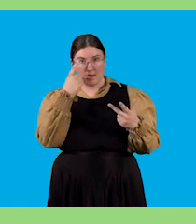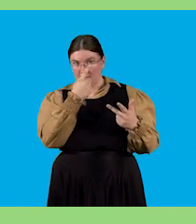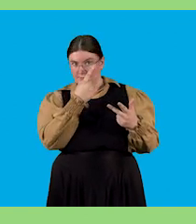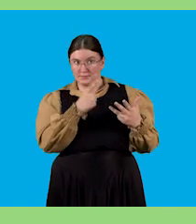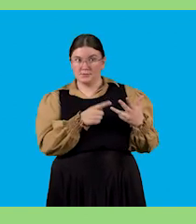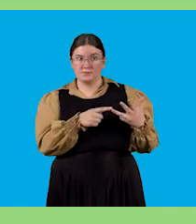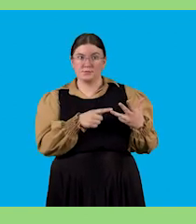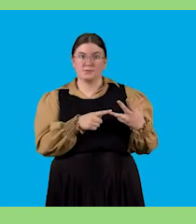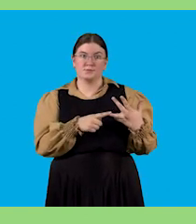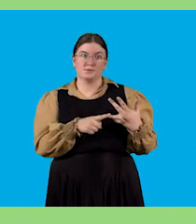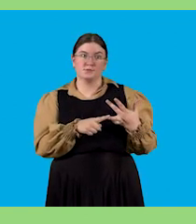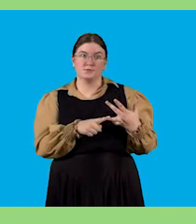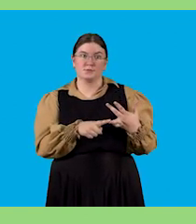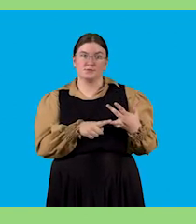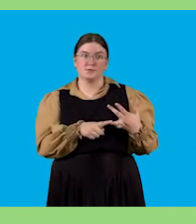eyes,